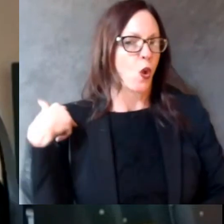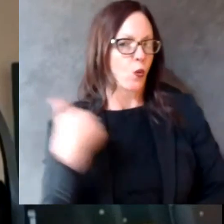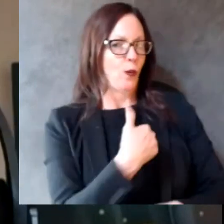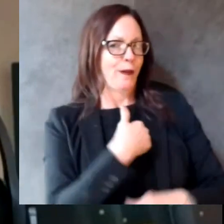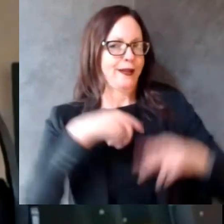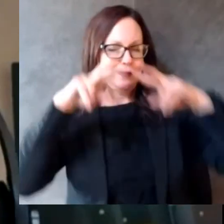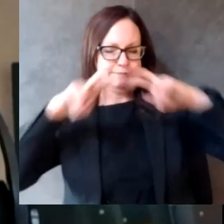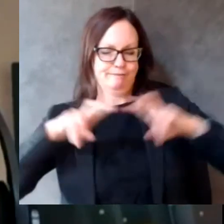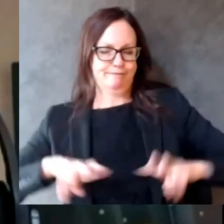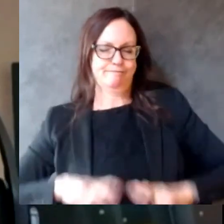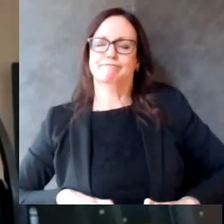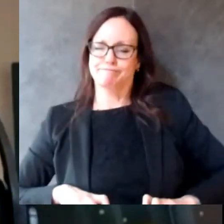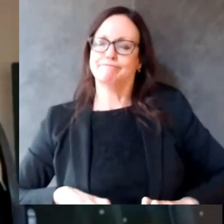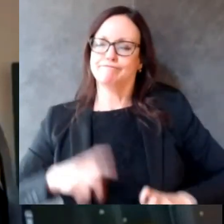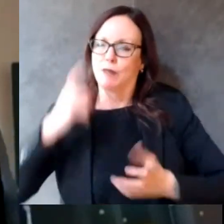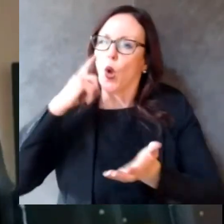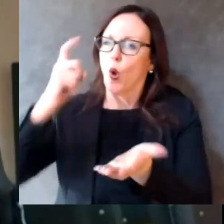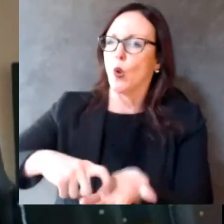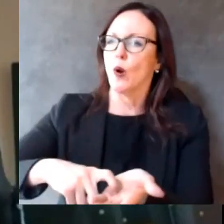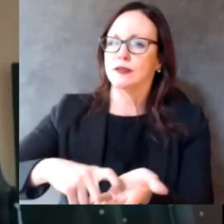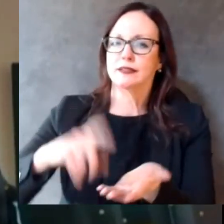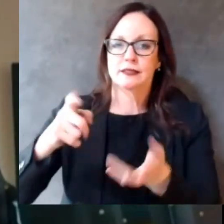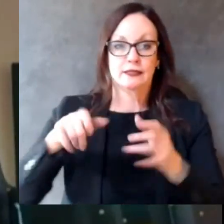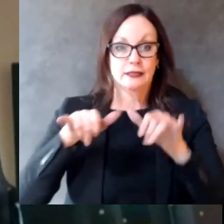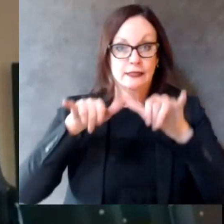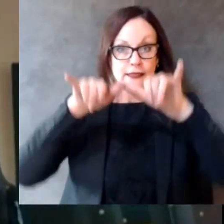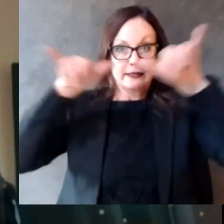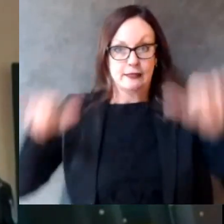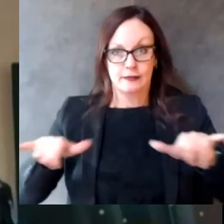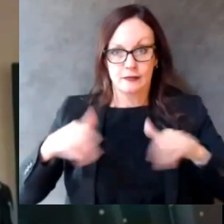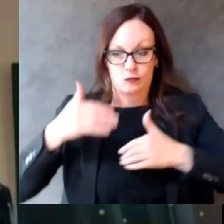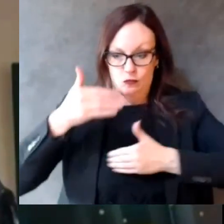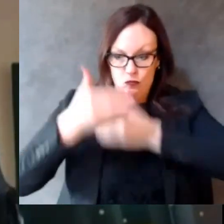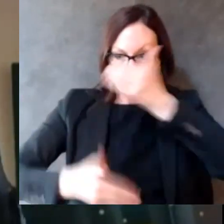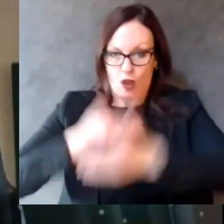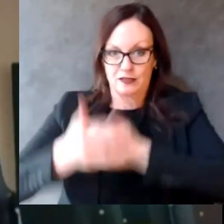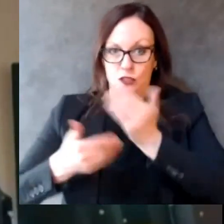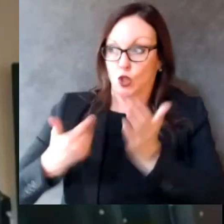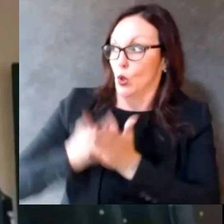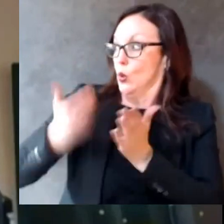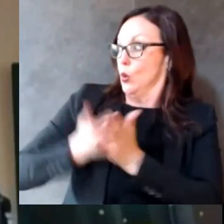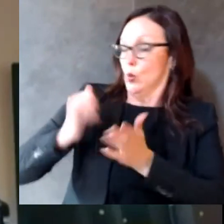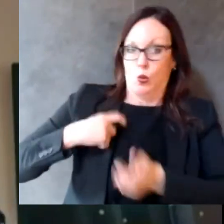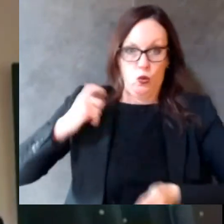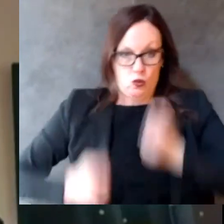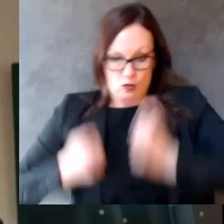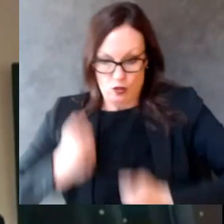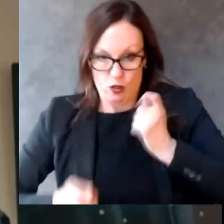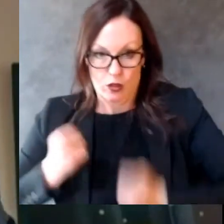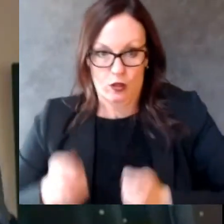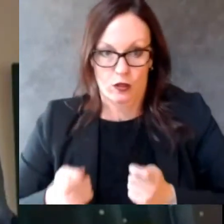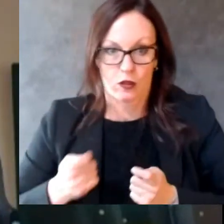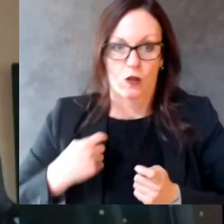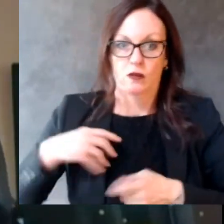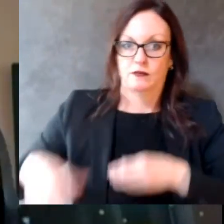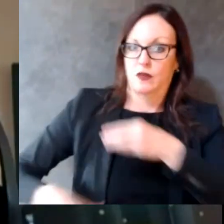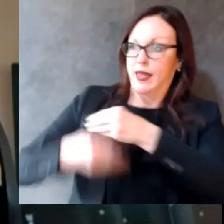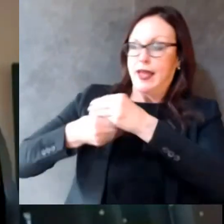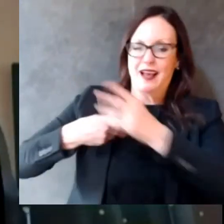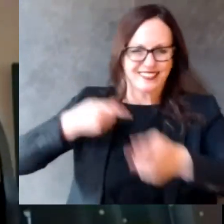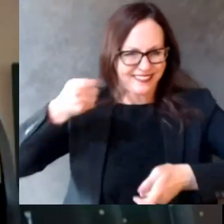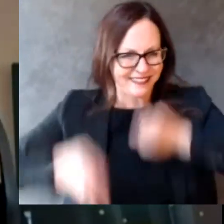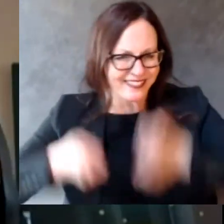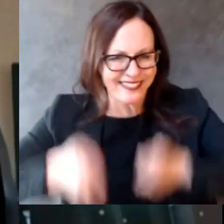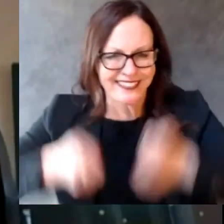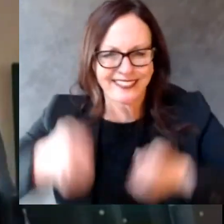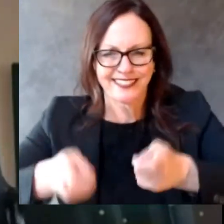vaccine they would like to receive. So I do anticipate more of our vaccinators who have been relying